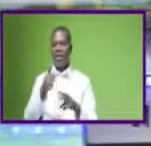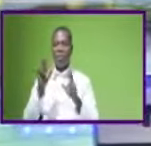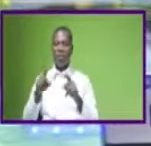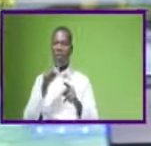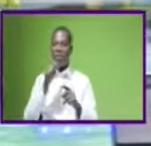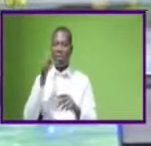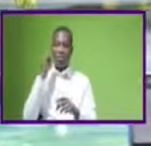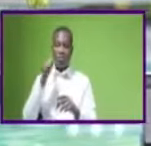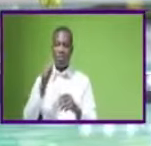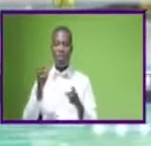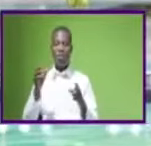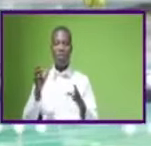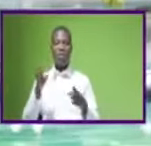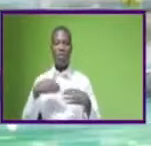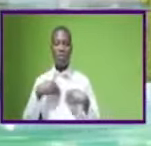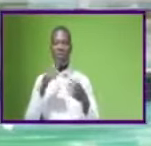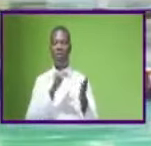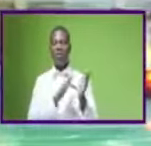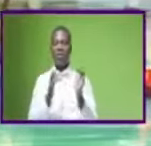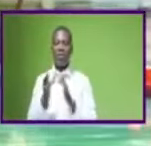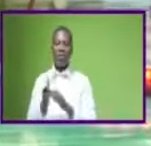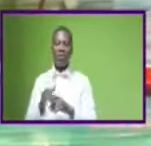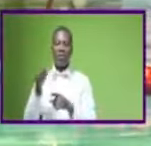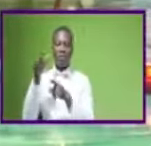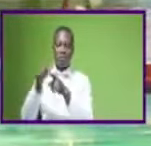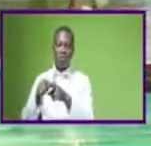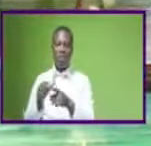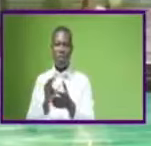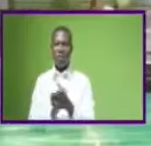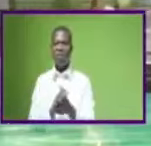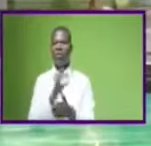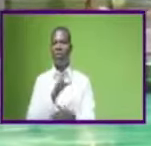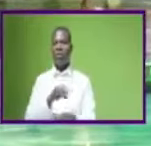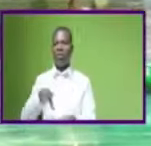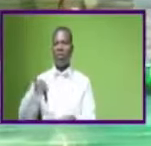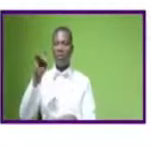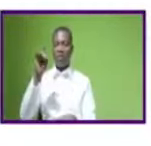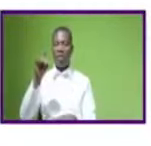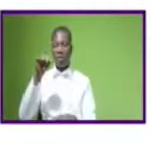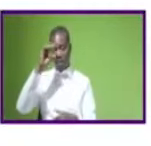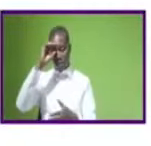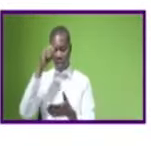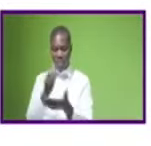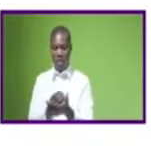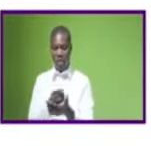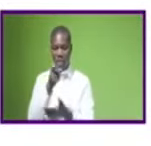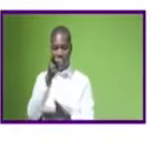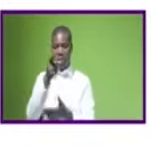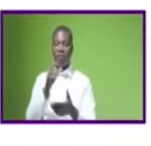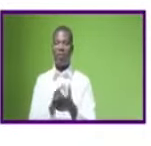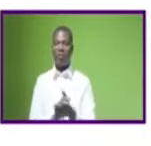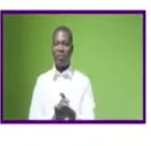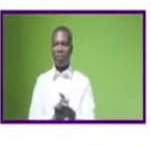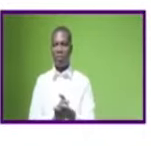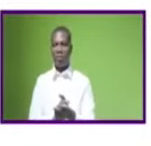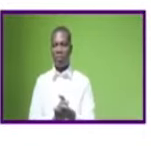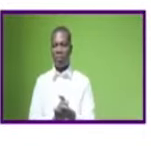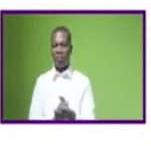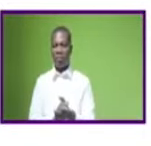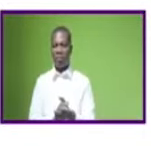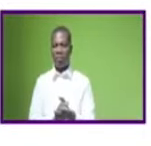commandments. And the one who refuses the word of God and rather adopt this image of